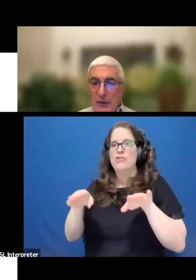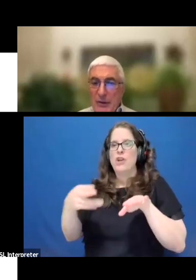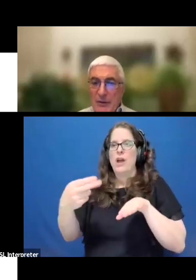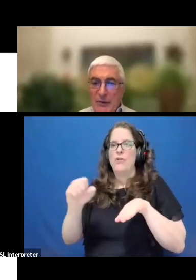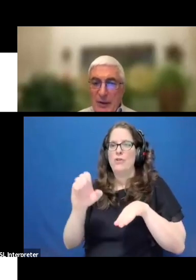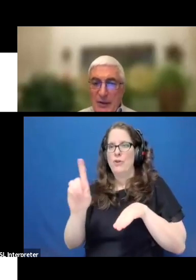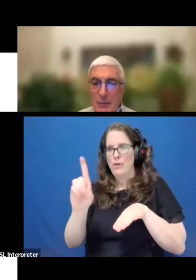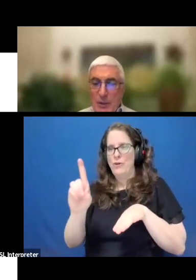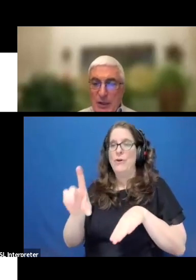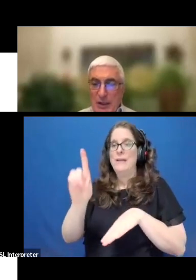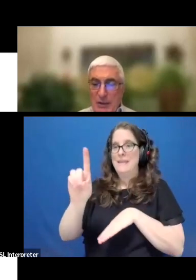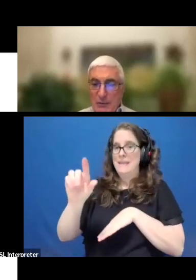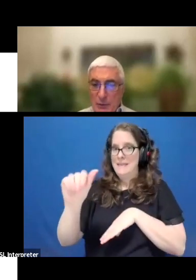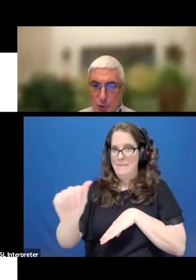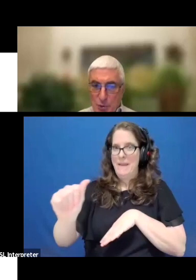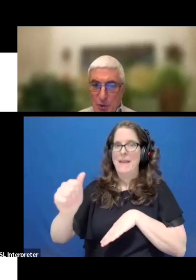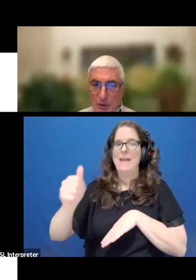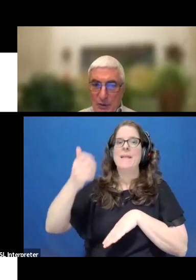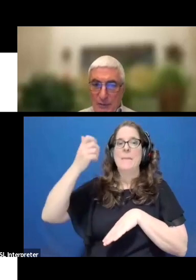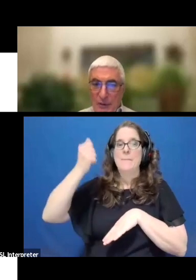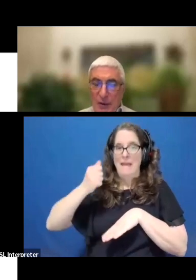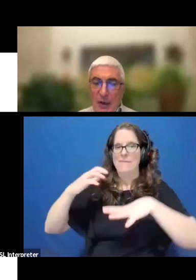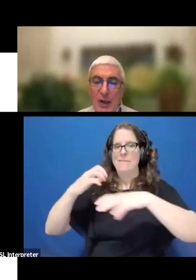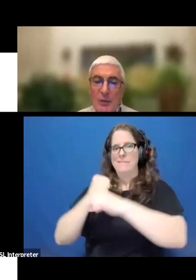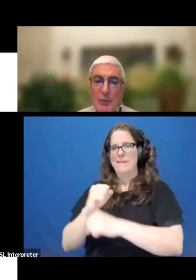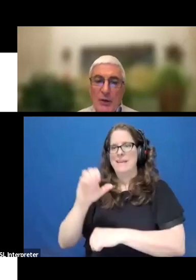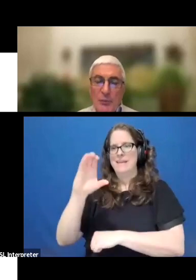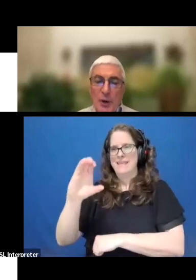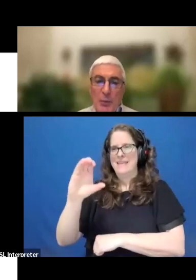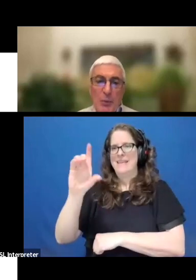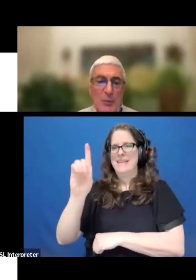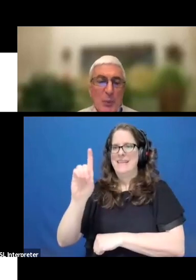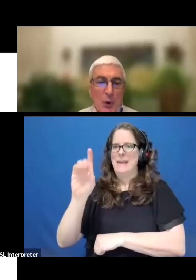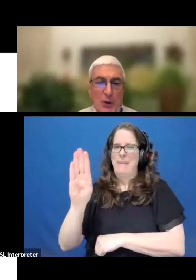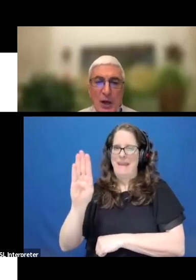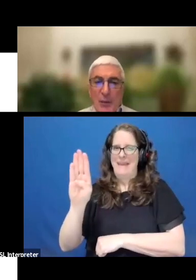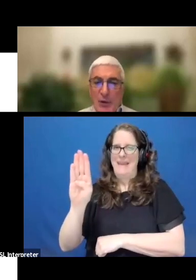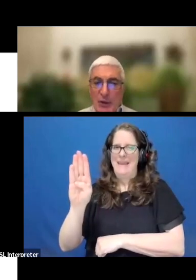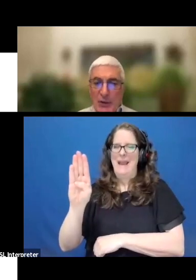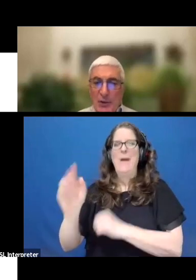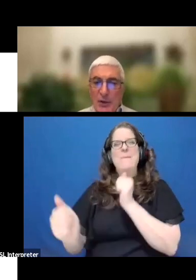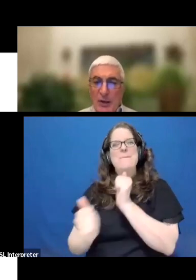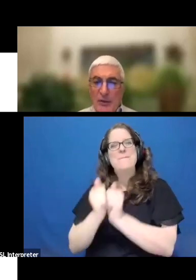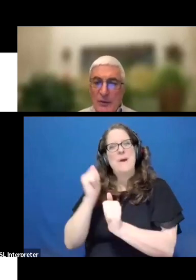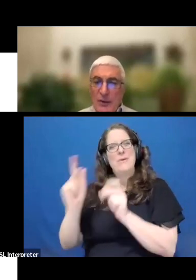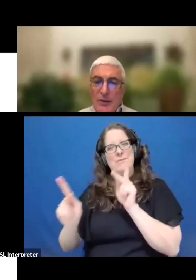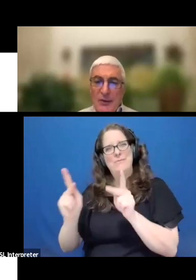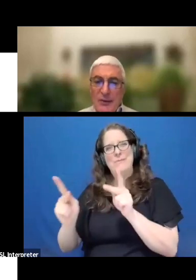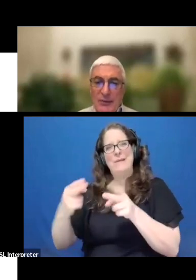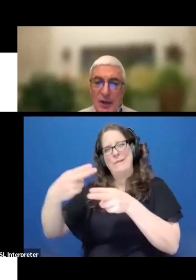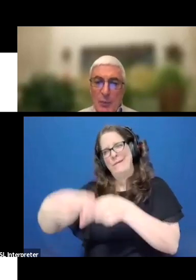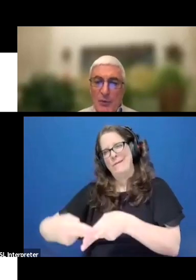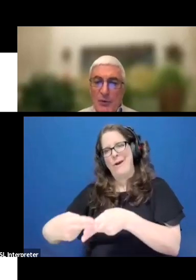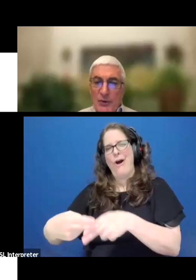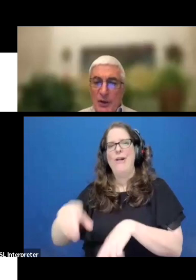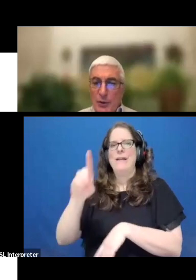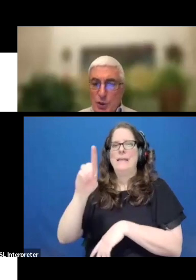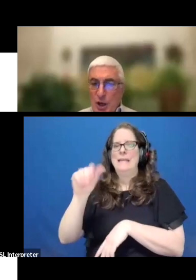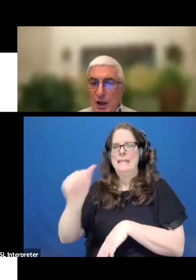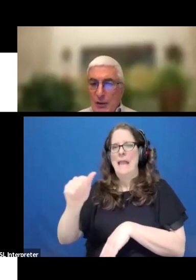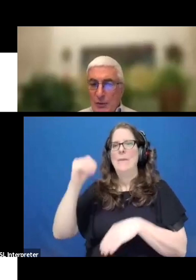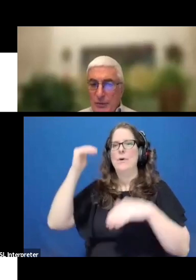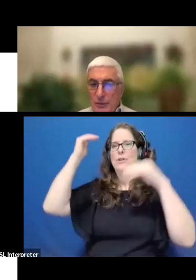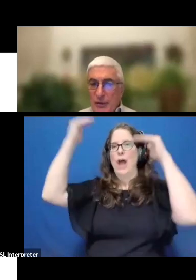benefit, CDB for short, but it's probably more commonly known as disabled